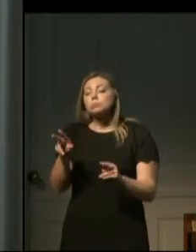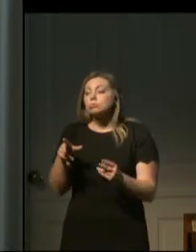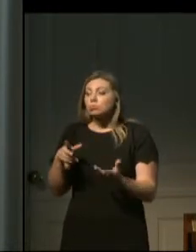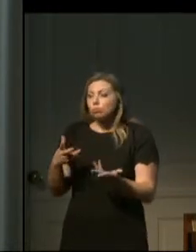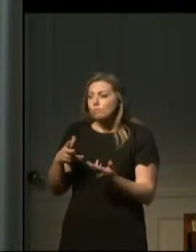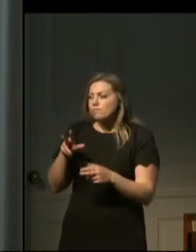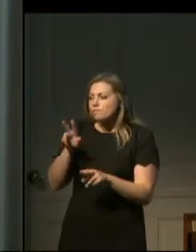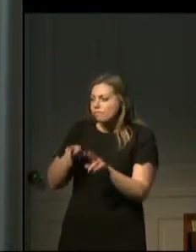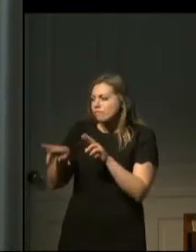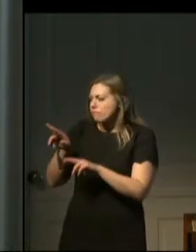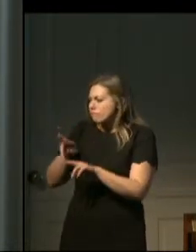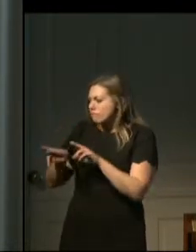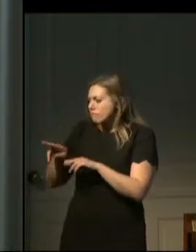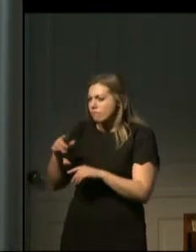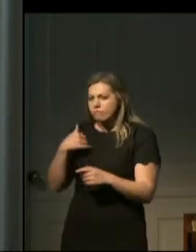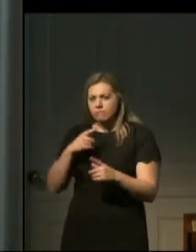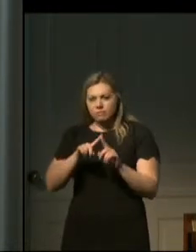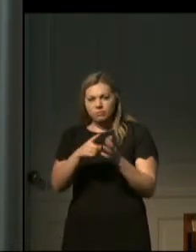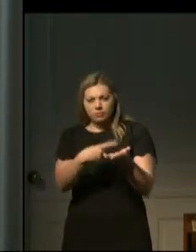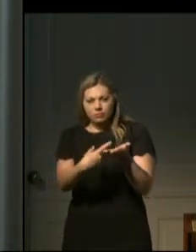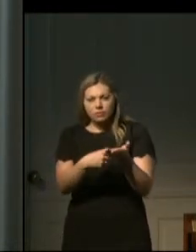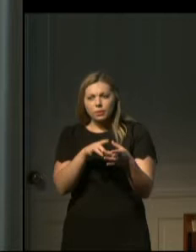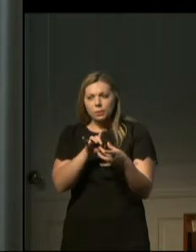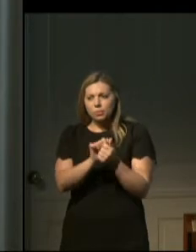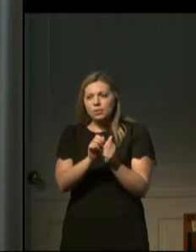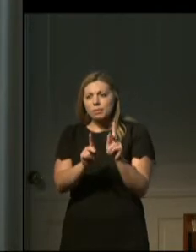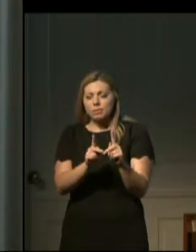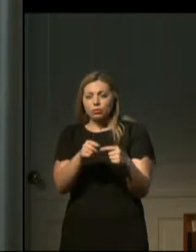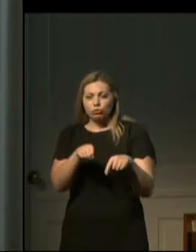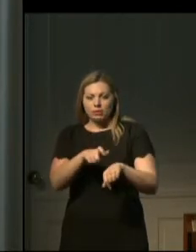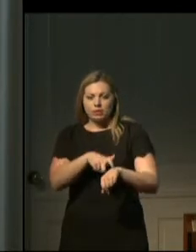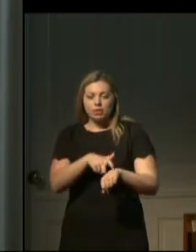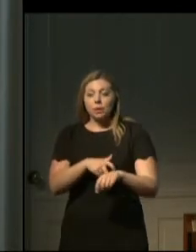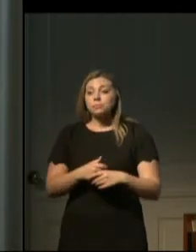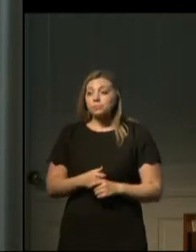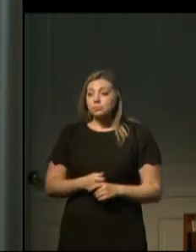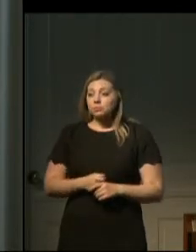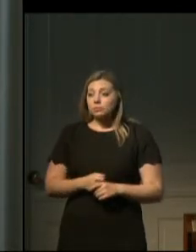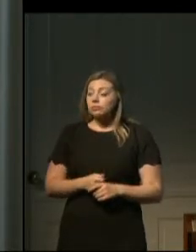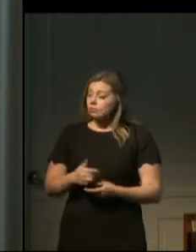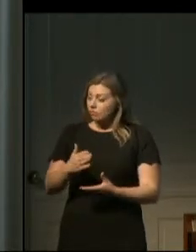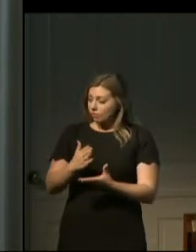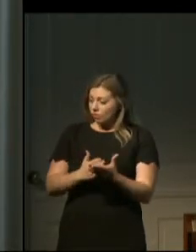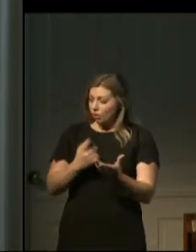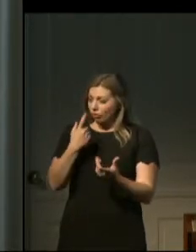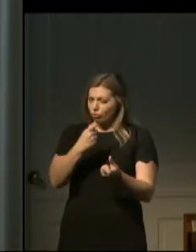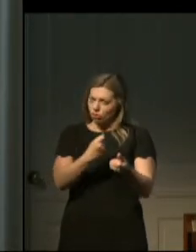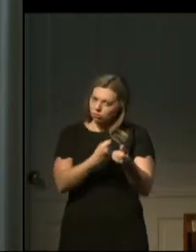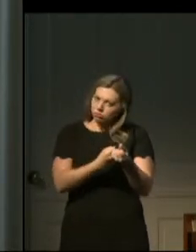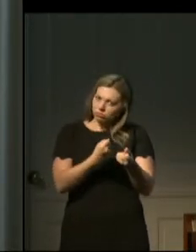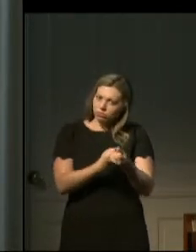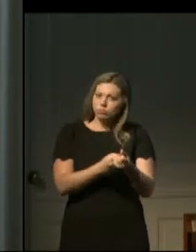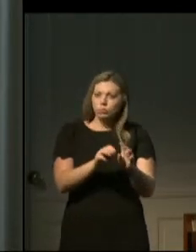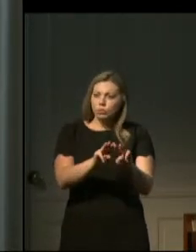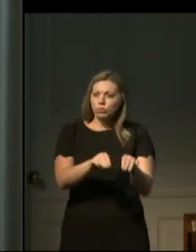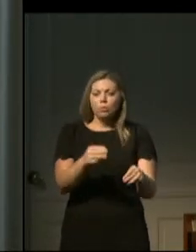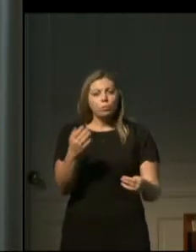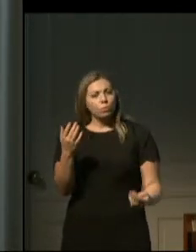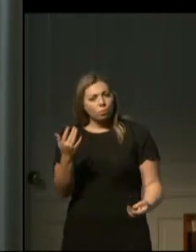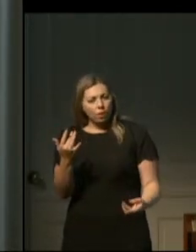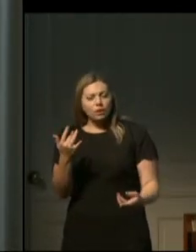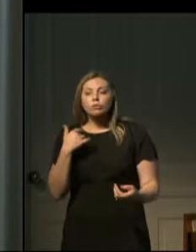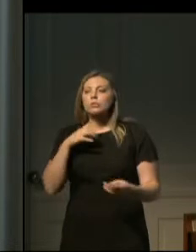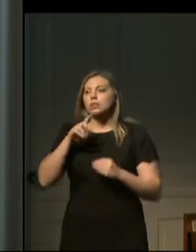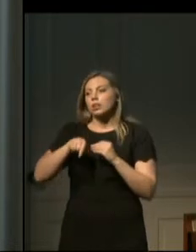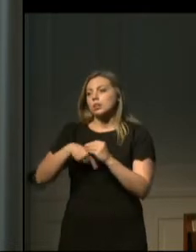at, you have conversations with people along the way. And in part of advocating for museums, we've always talked about the value